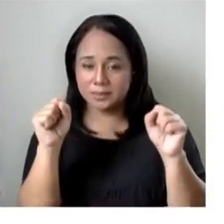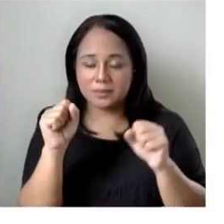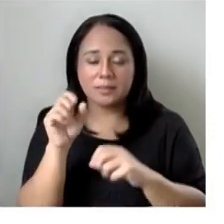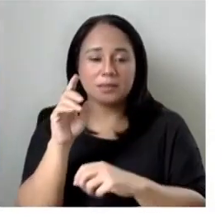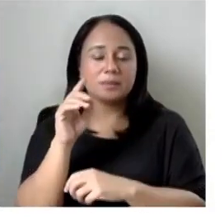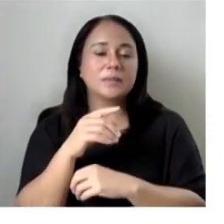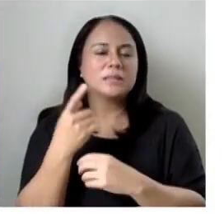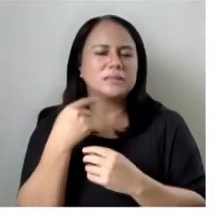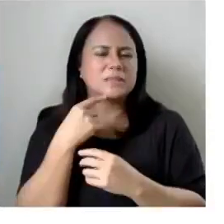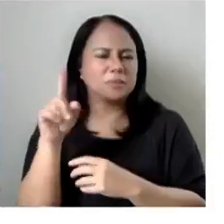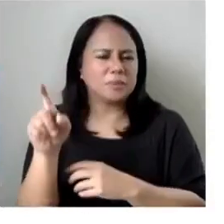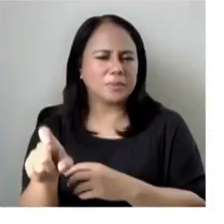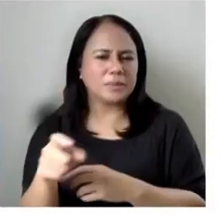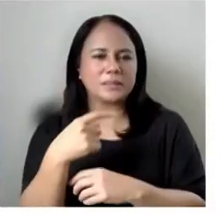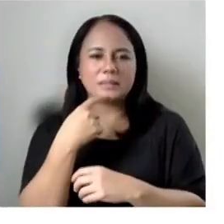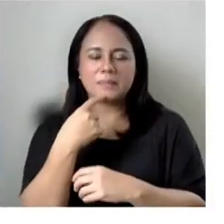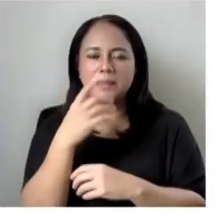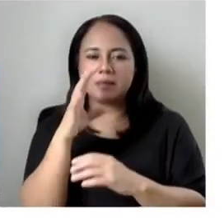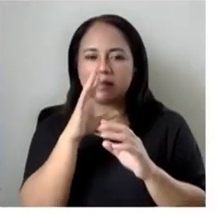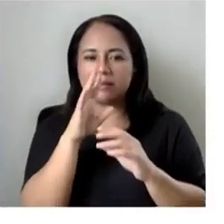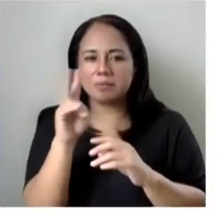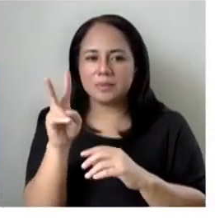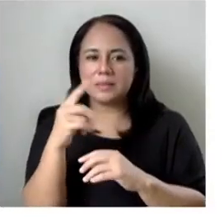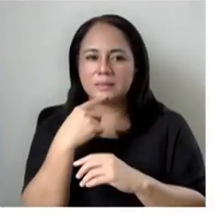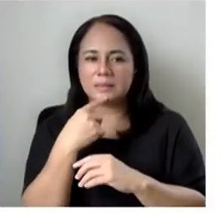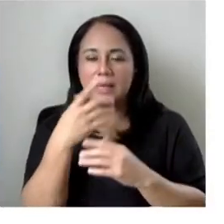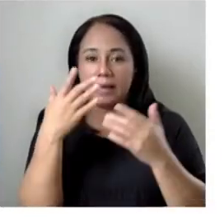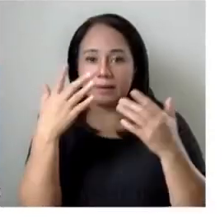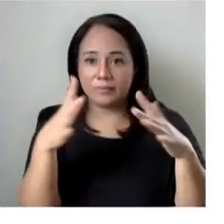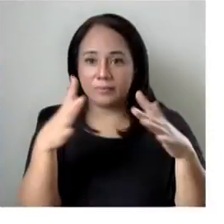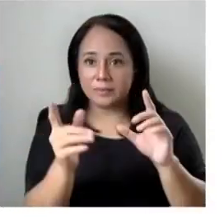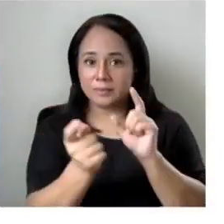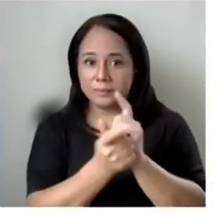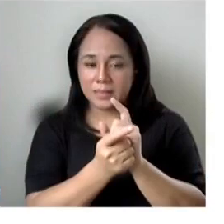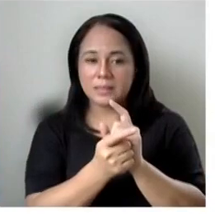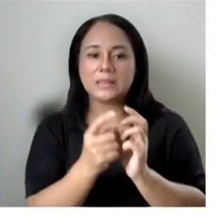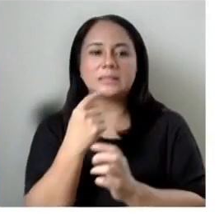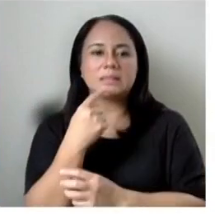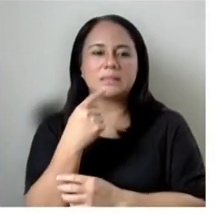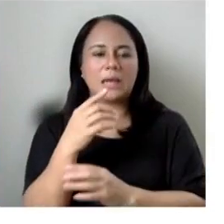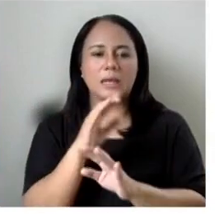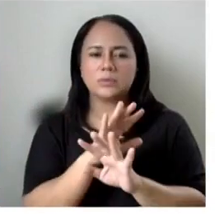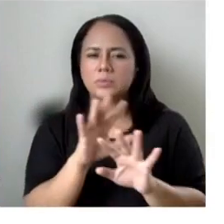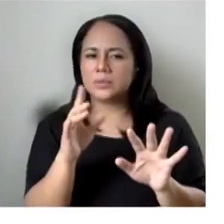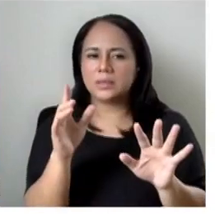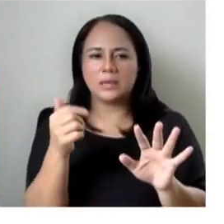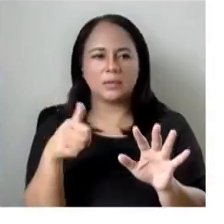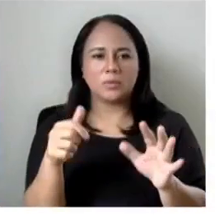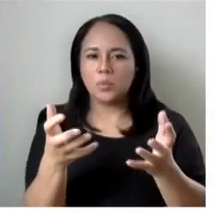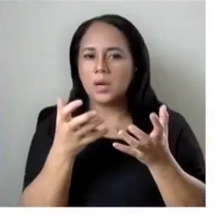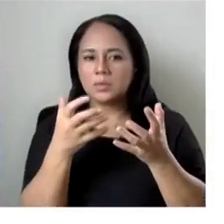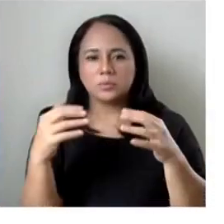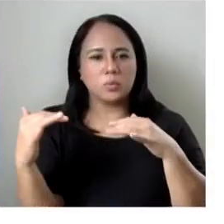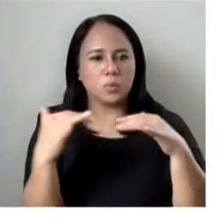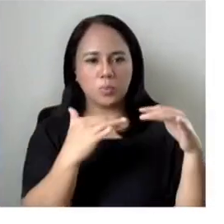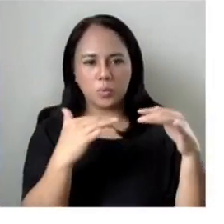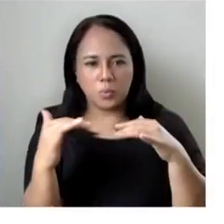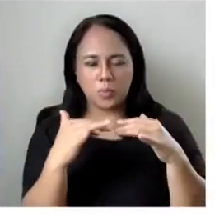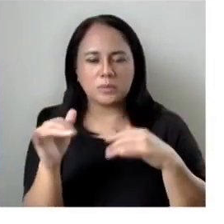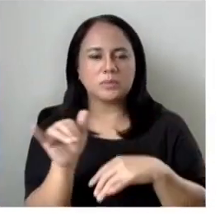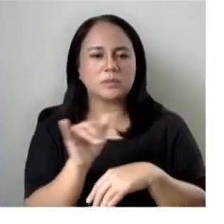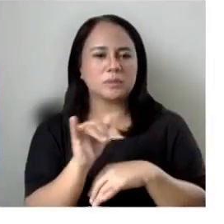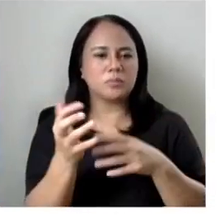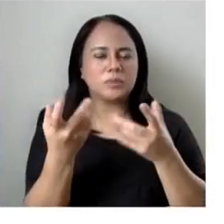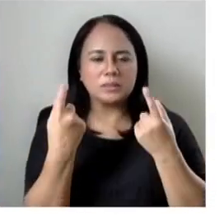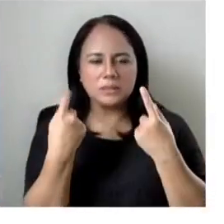let me quote the president here when they met or after. The president said that, "I don't think anybody wants to go to war." He also said that we tried to